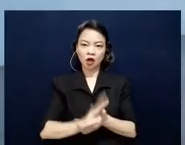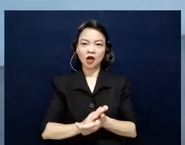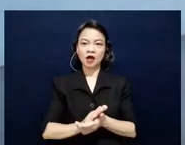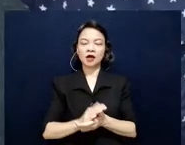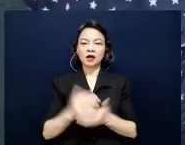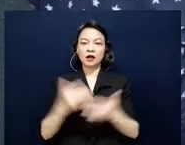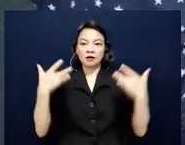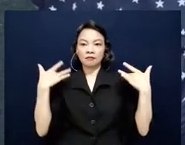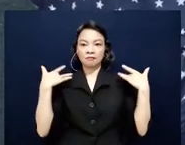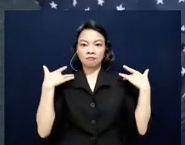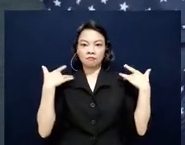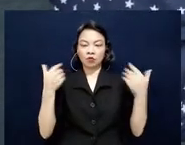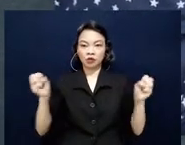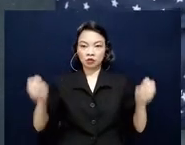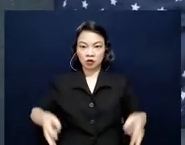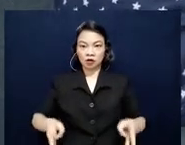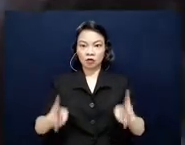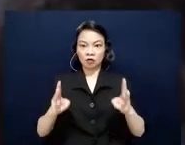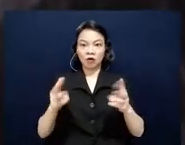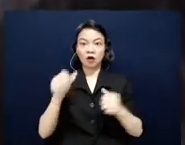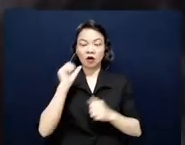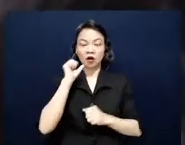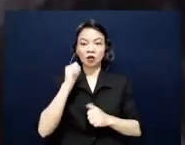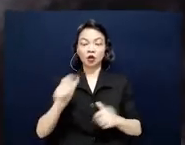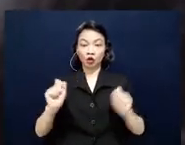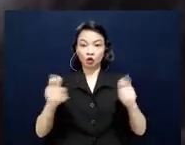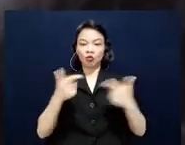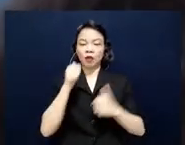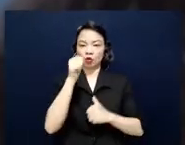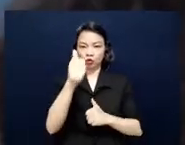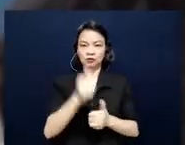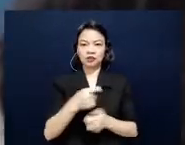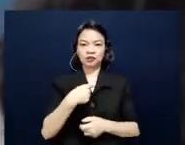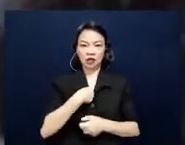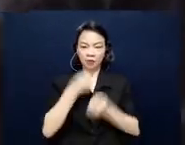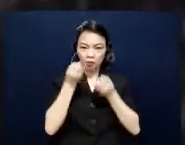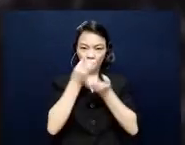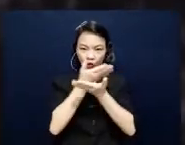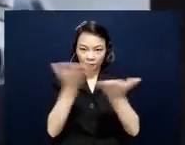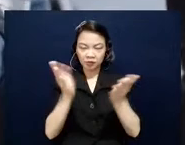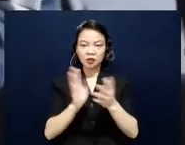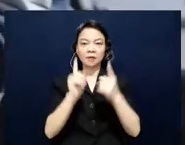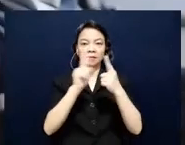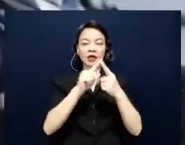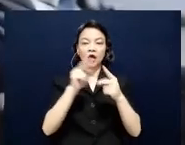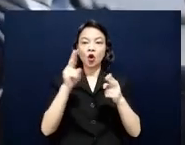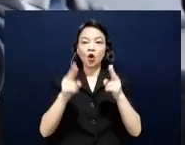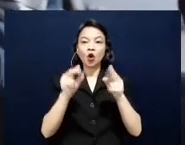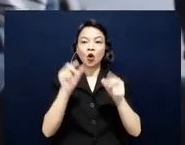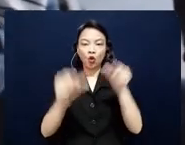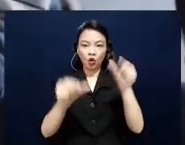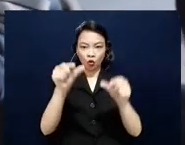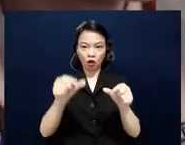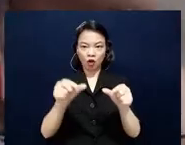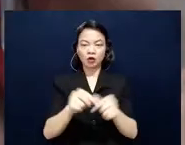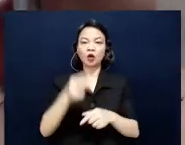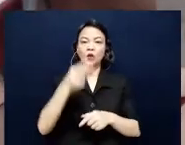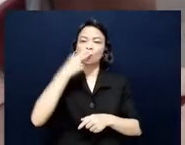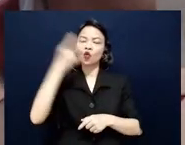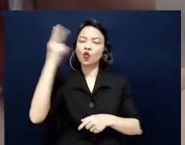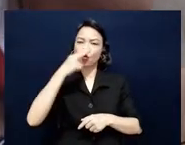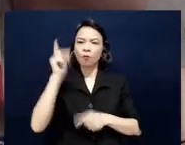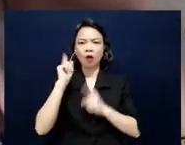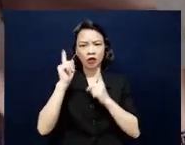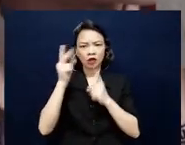Sebagai peer educator, saya menginformasikan kepada orang-orang, terutama yang perokok, tentang bahayanya merokok. Sejauh